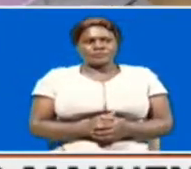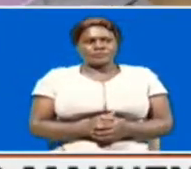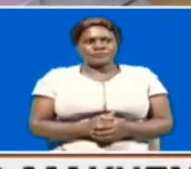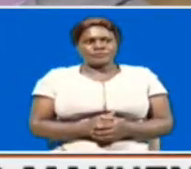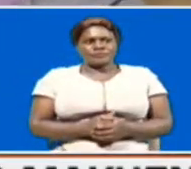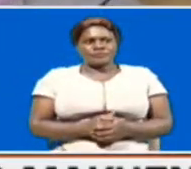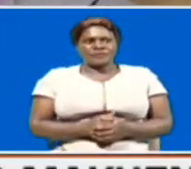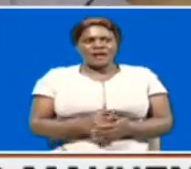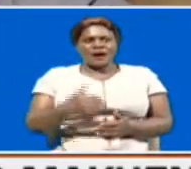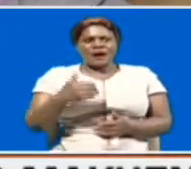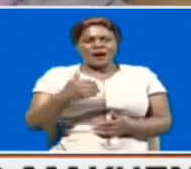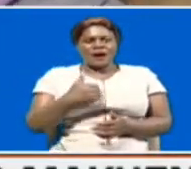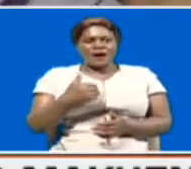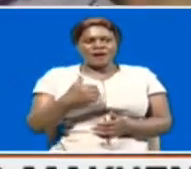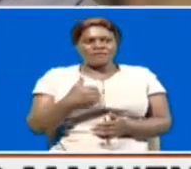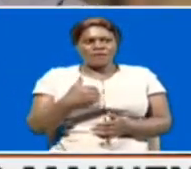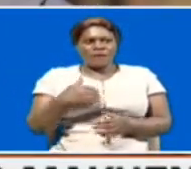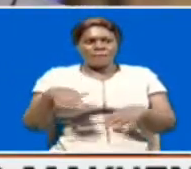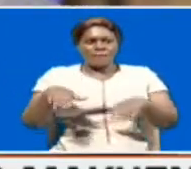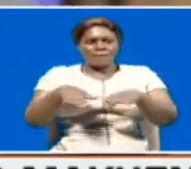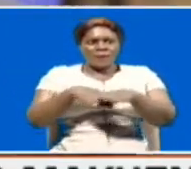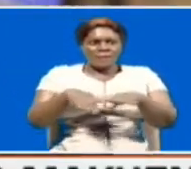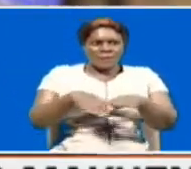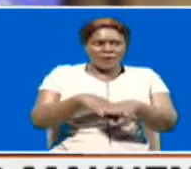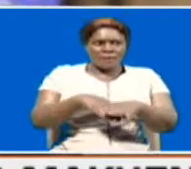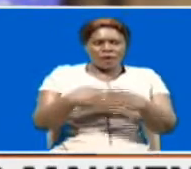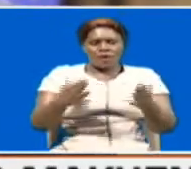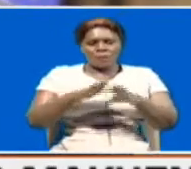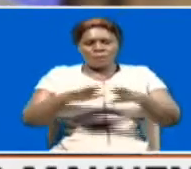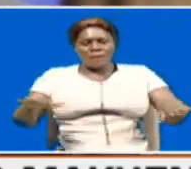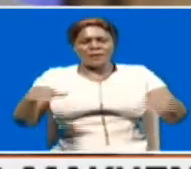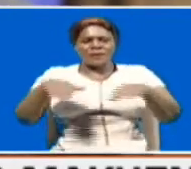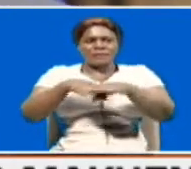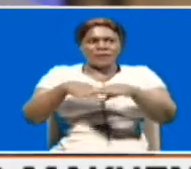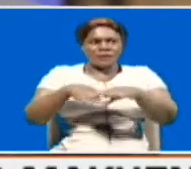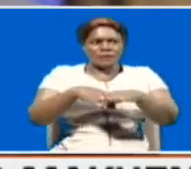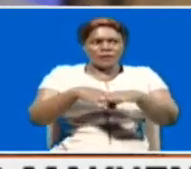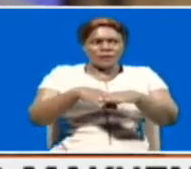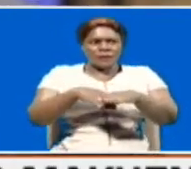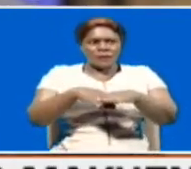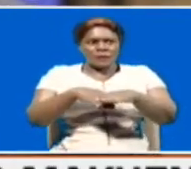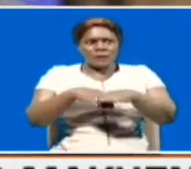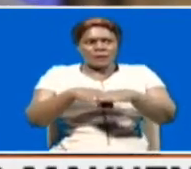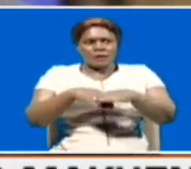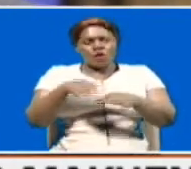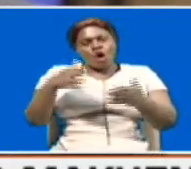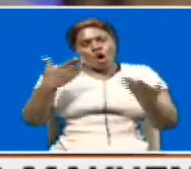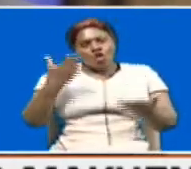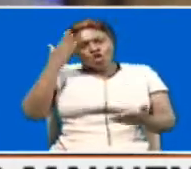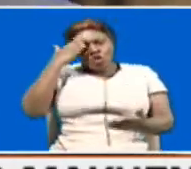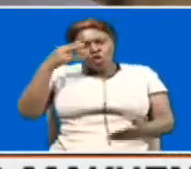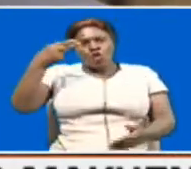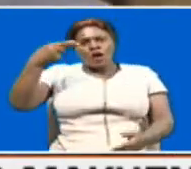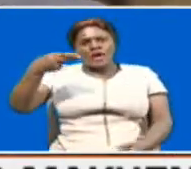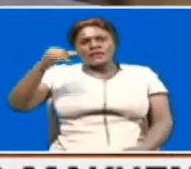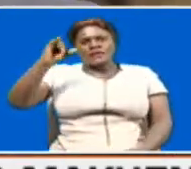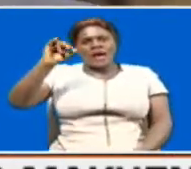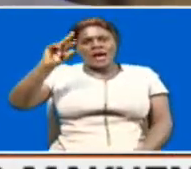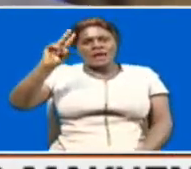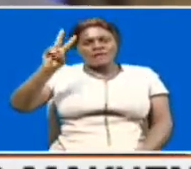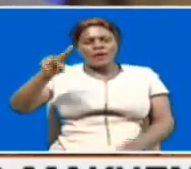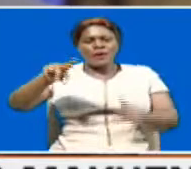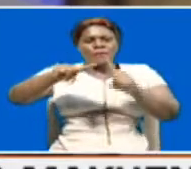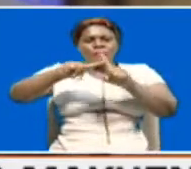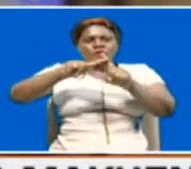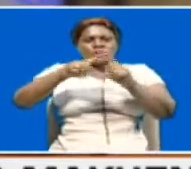has got a family member, knows a family member of a person living with HIV, affected by